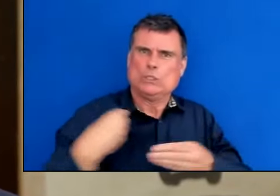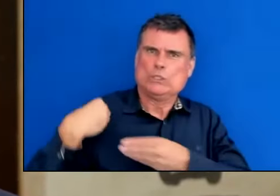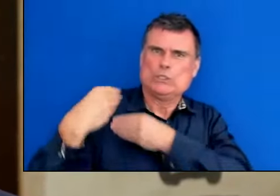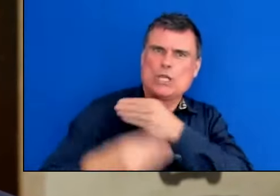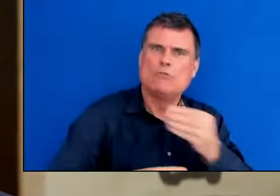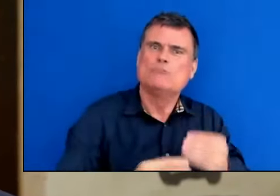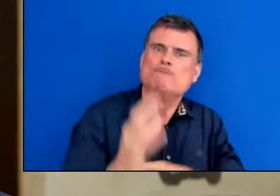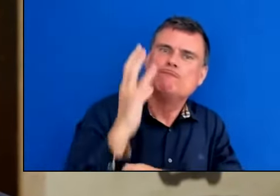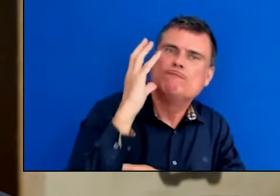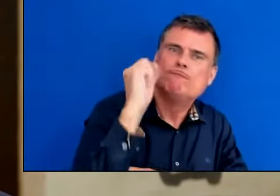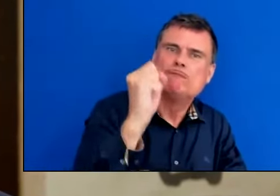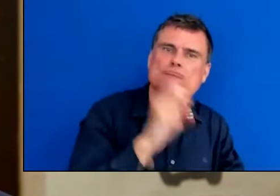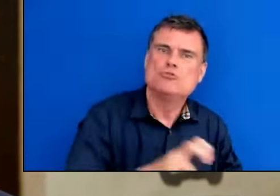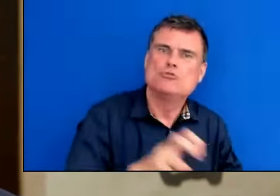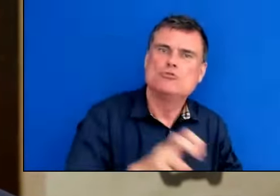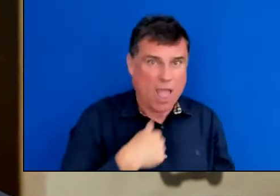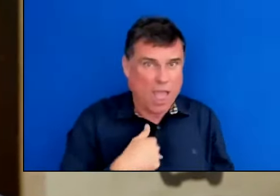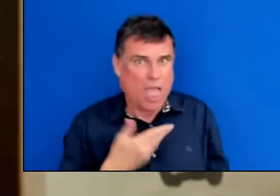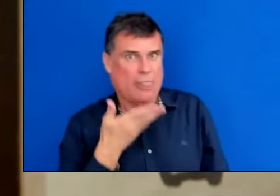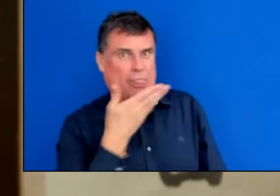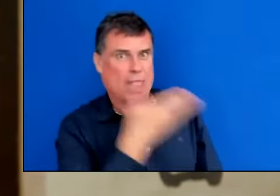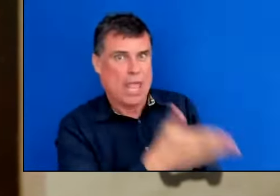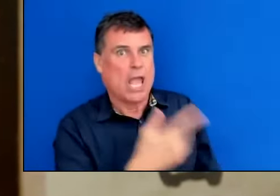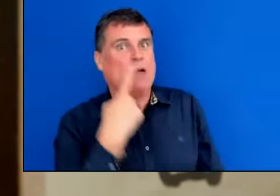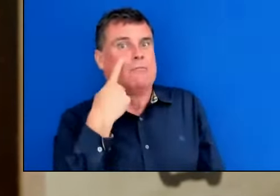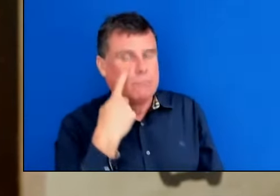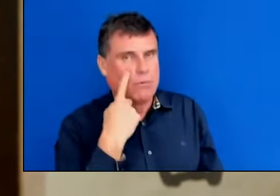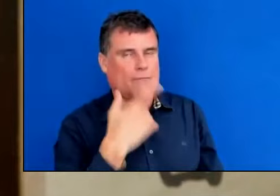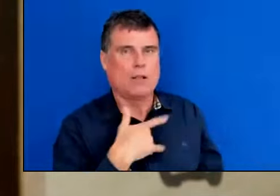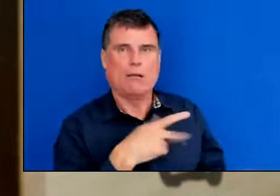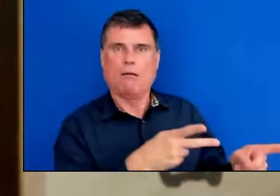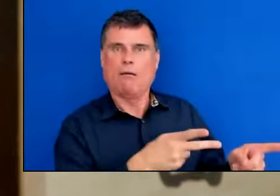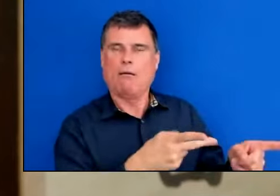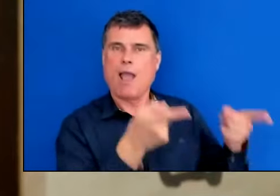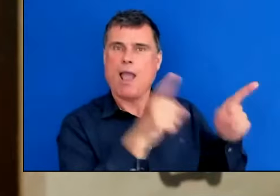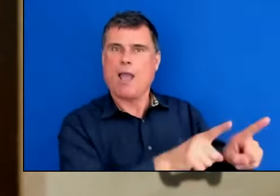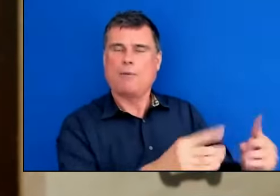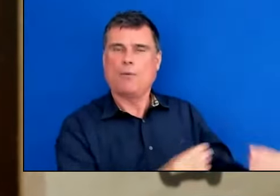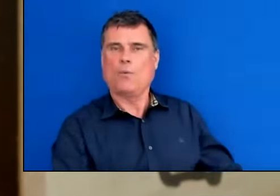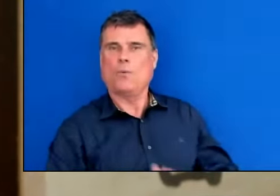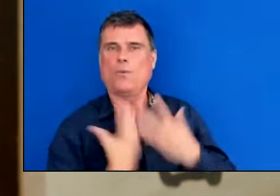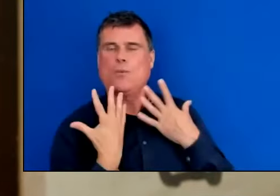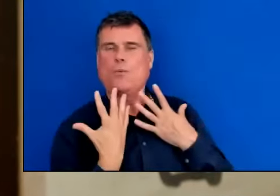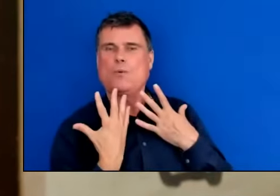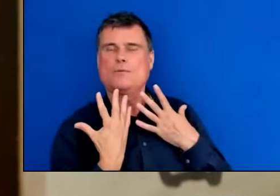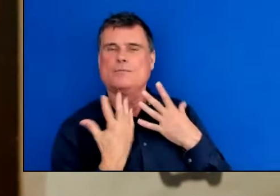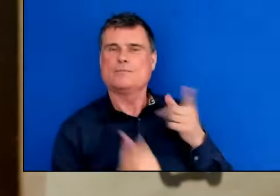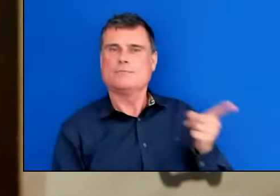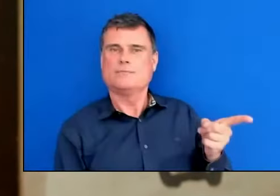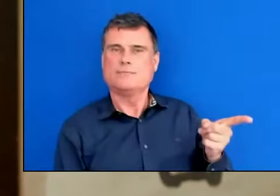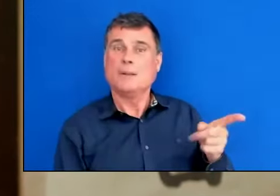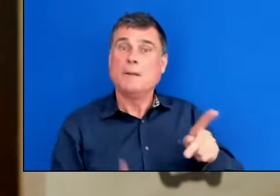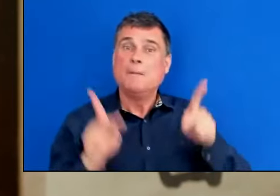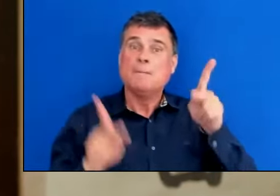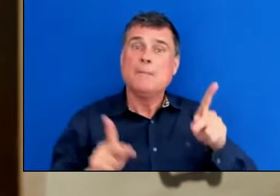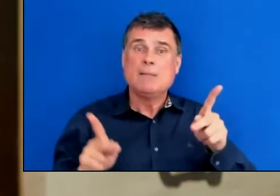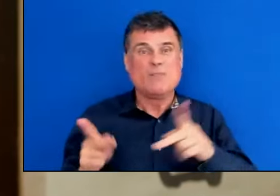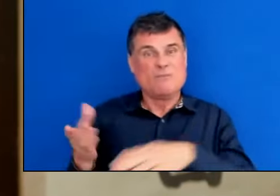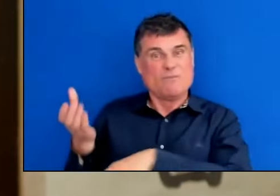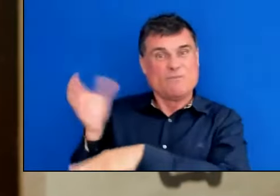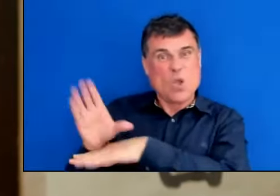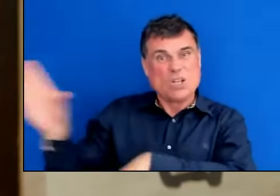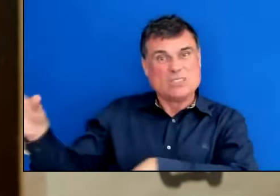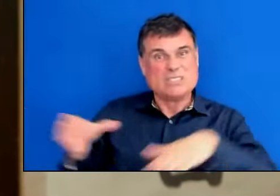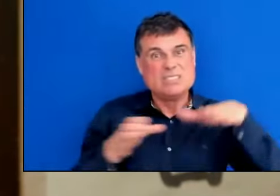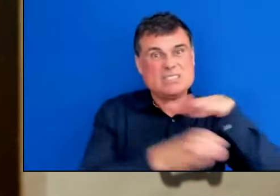travel, a new team, a team of a different generation. It was inspiring, and I was absolutely proud to be there, and I think of those who were interned